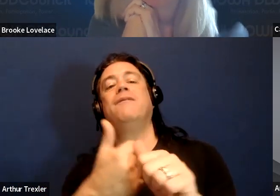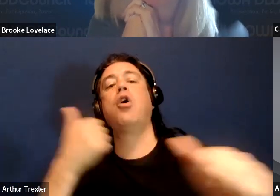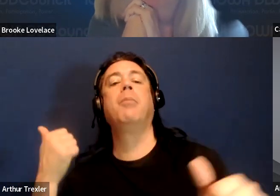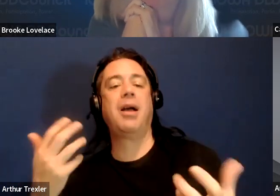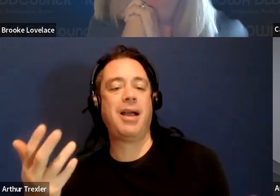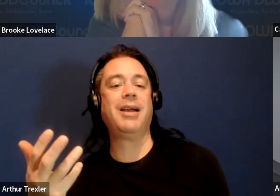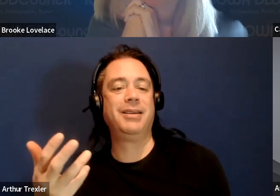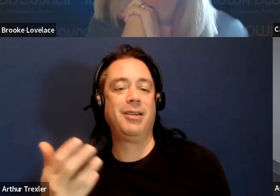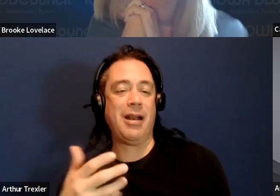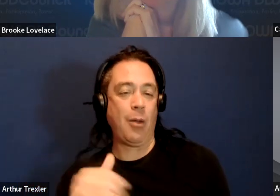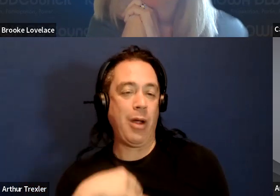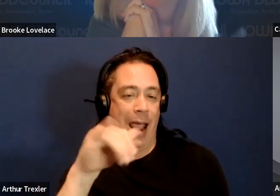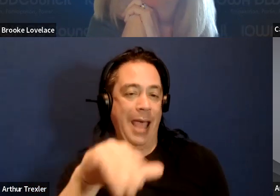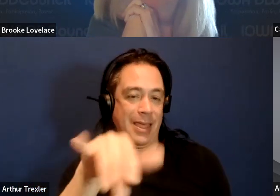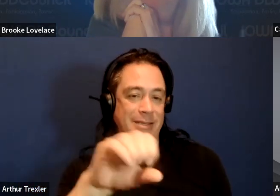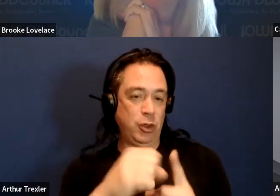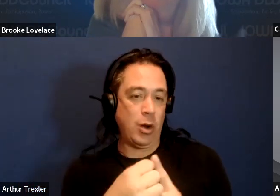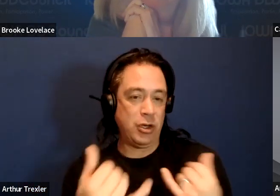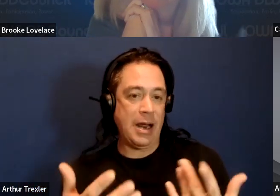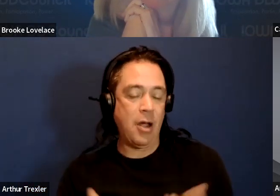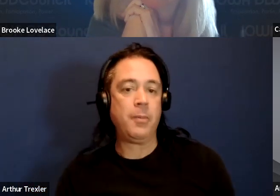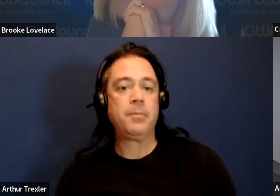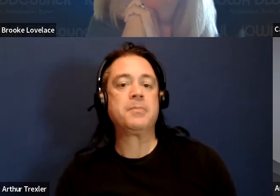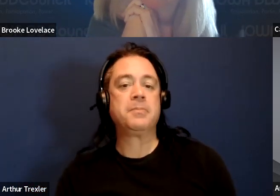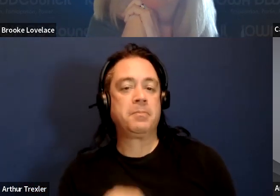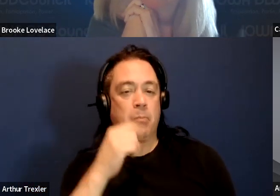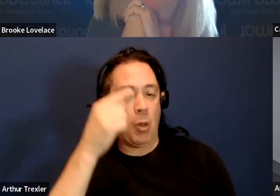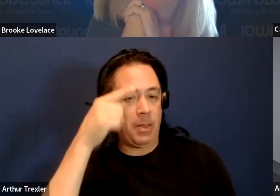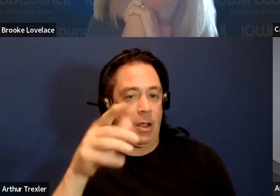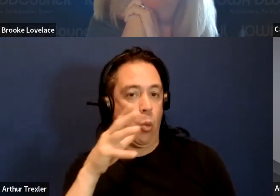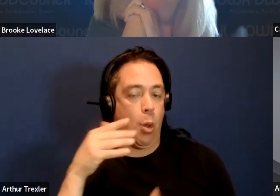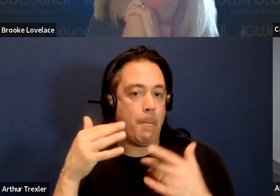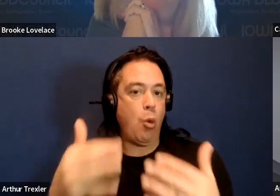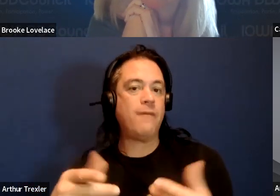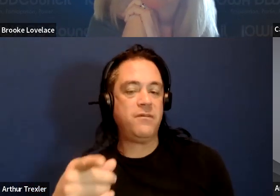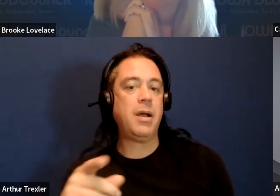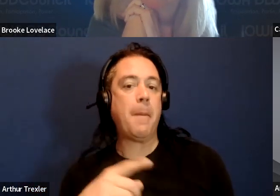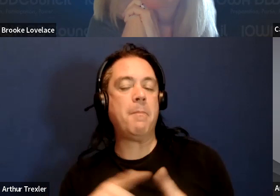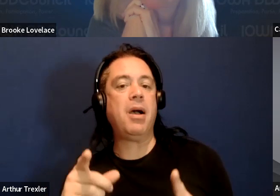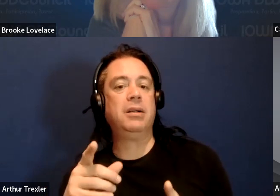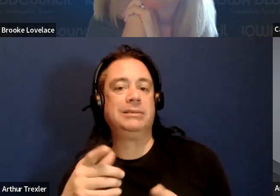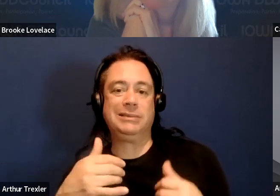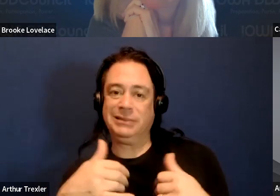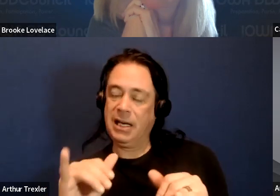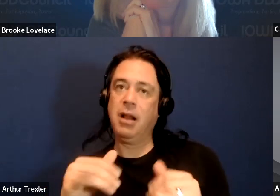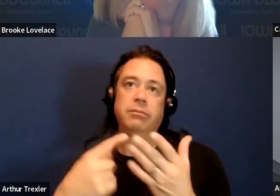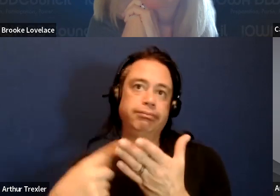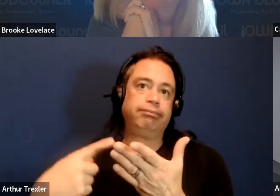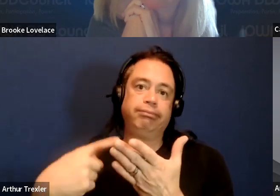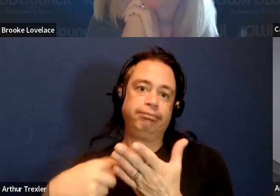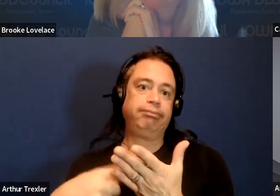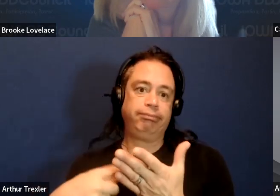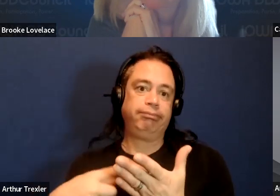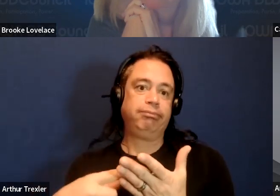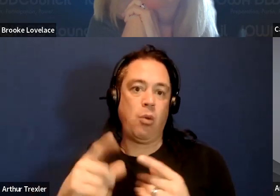we're at that situation now. So I don't think that bill is going to move, but it is still very much being discussed in when